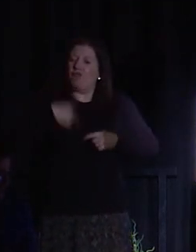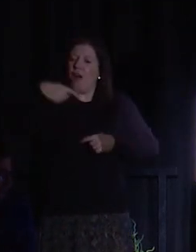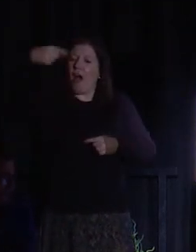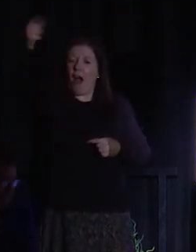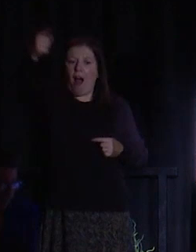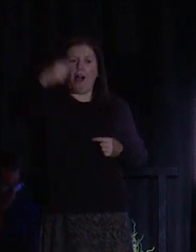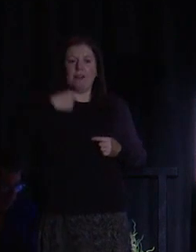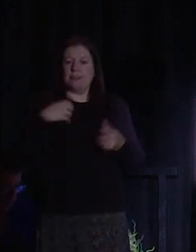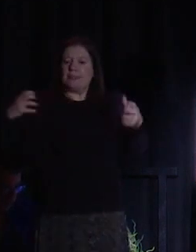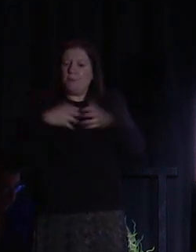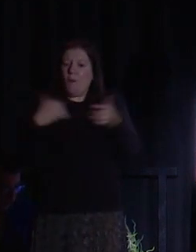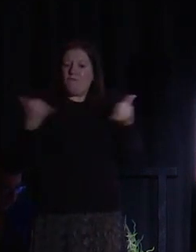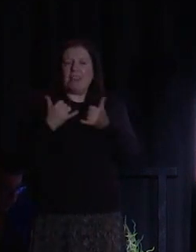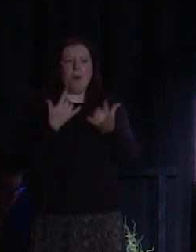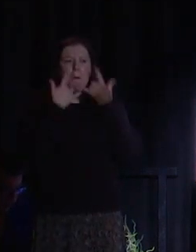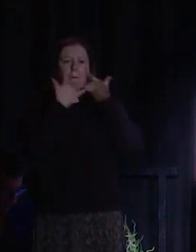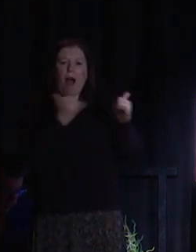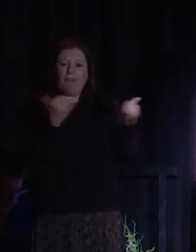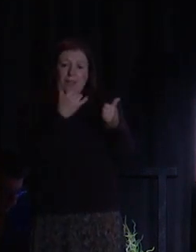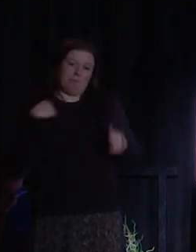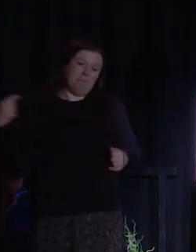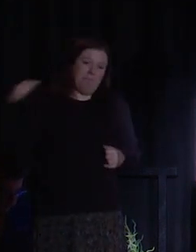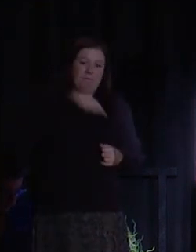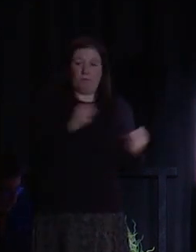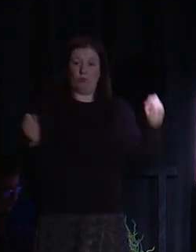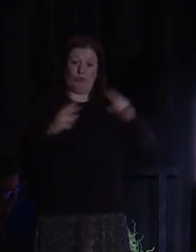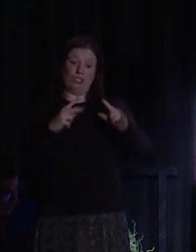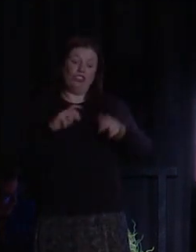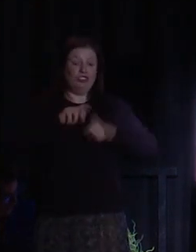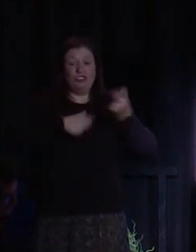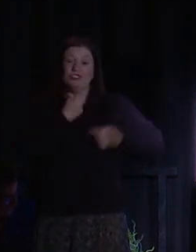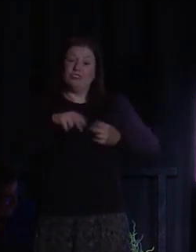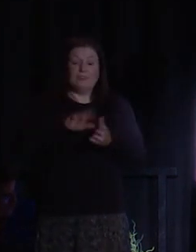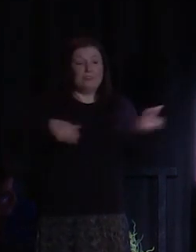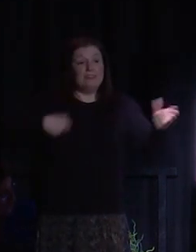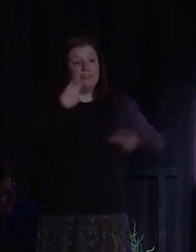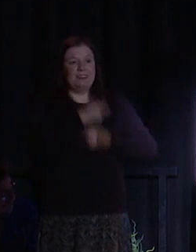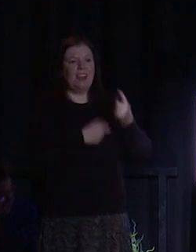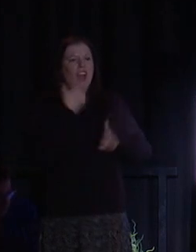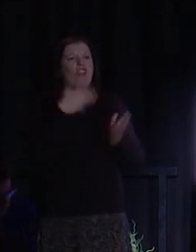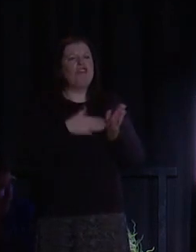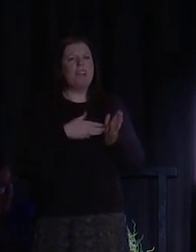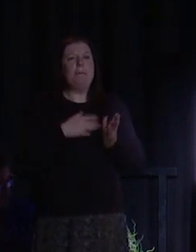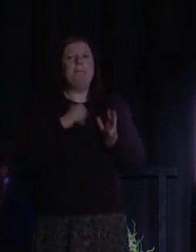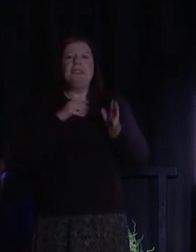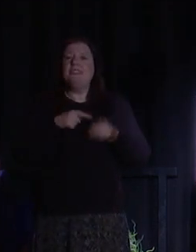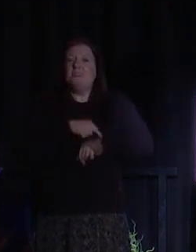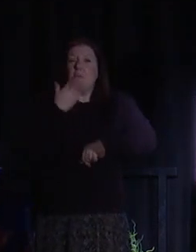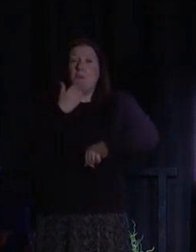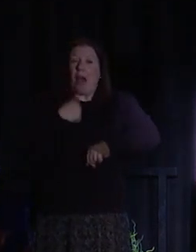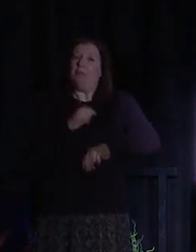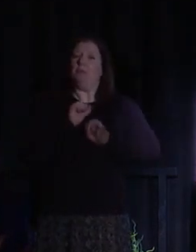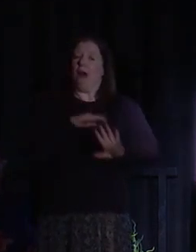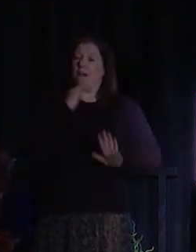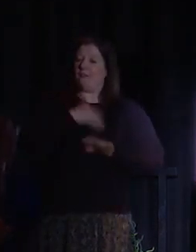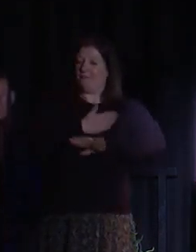going to small festivals and any pilot festivals, performing the kit there. I haven't used all the 3 minutes, but I think that's enough information from me.